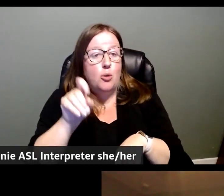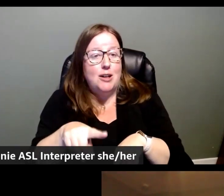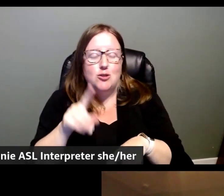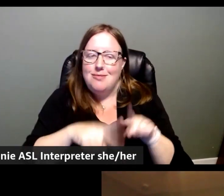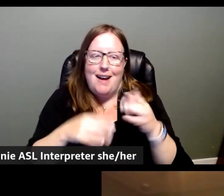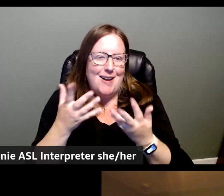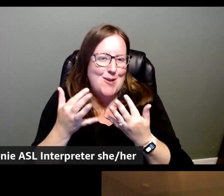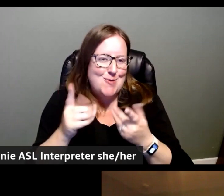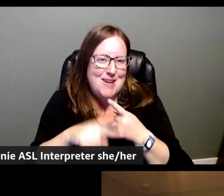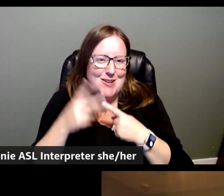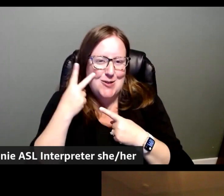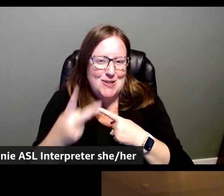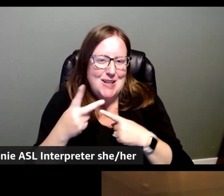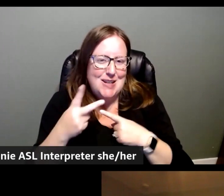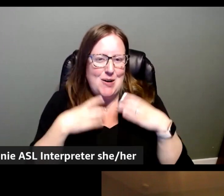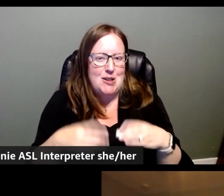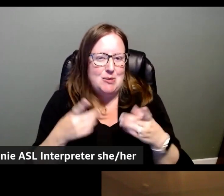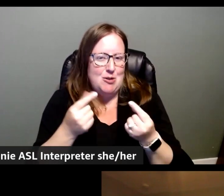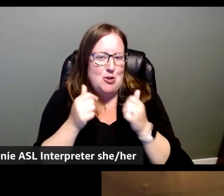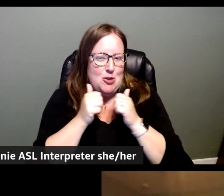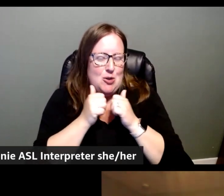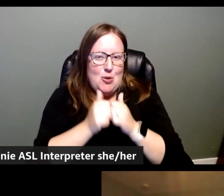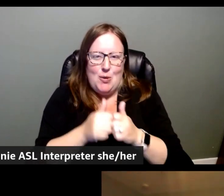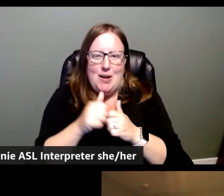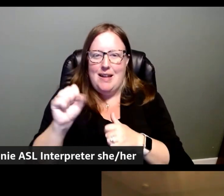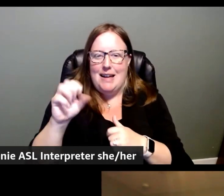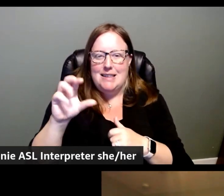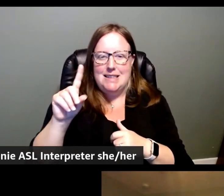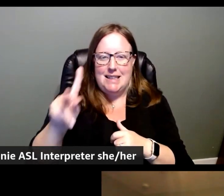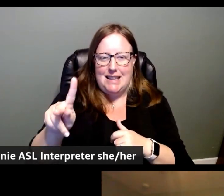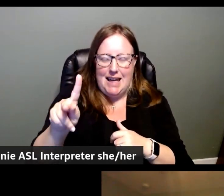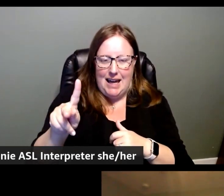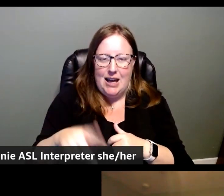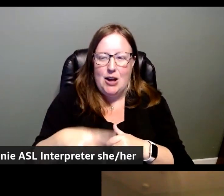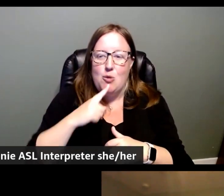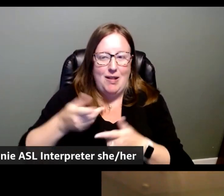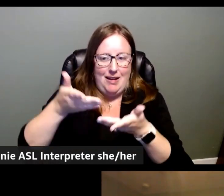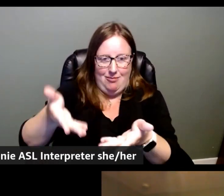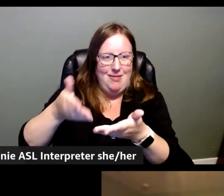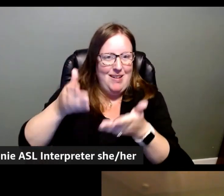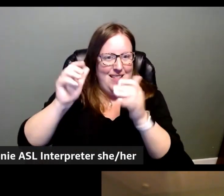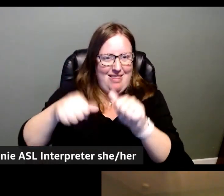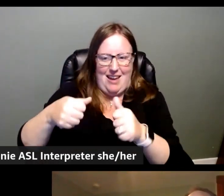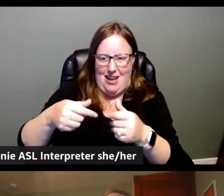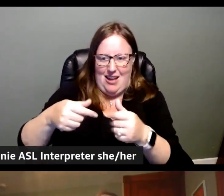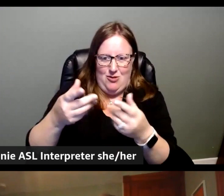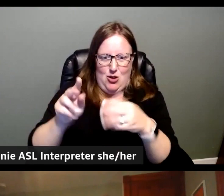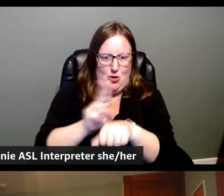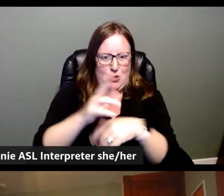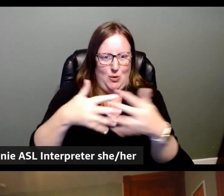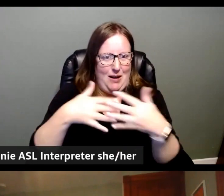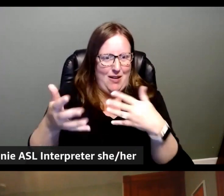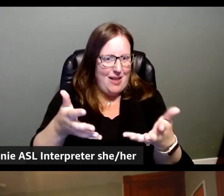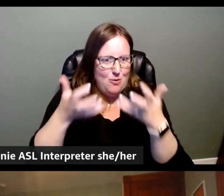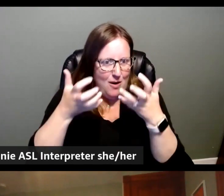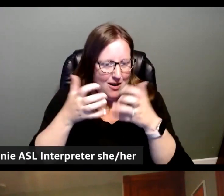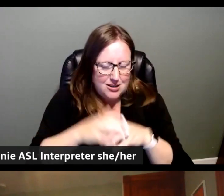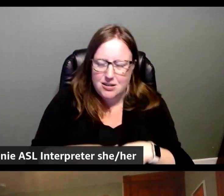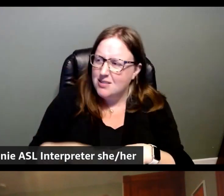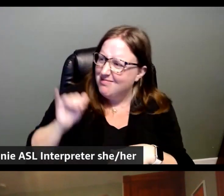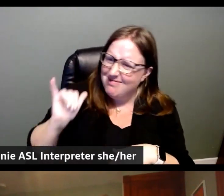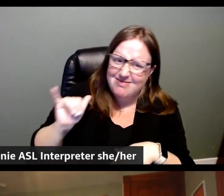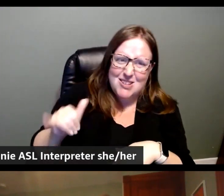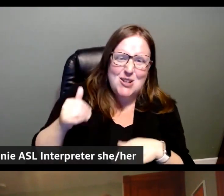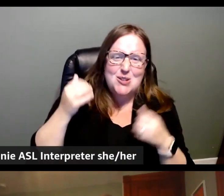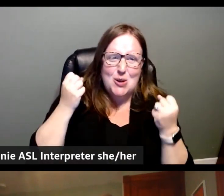to see what customers do with the SDK. We've set the table, they can sit down and eat. I mean, there's so many use